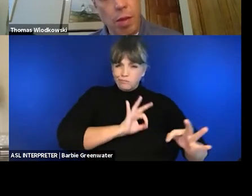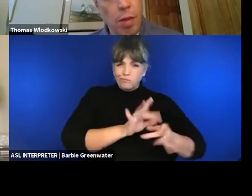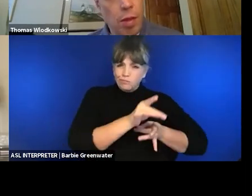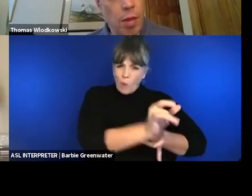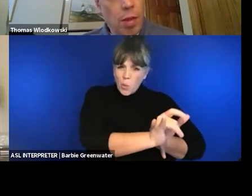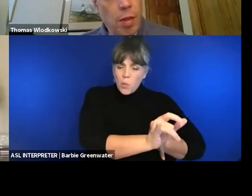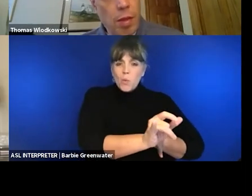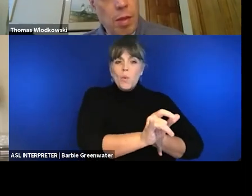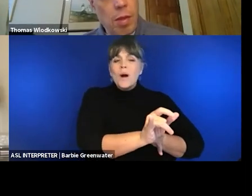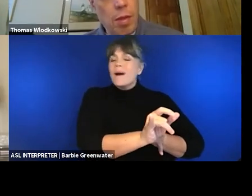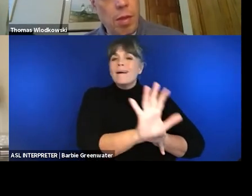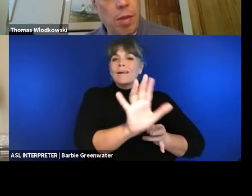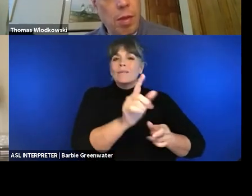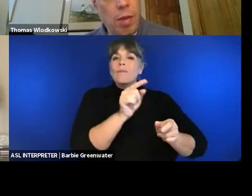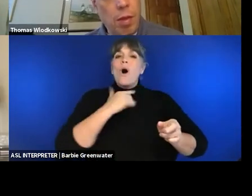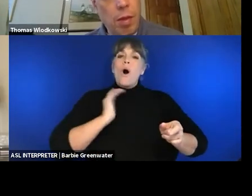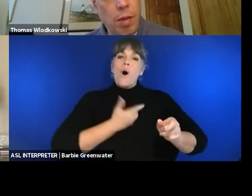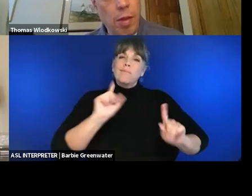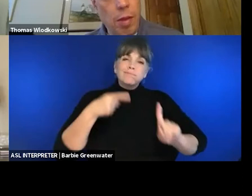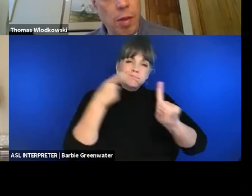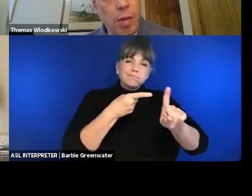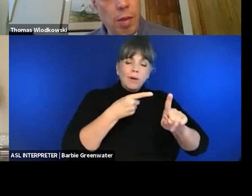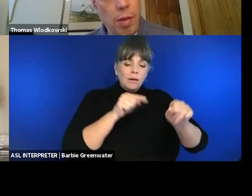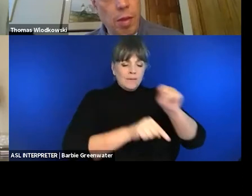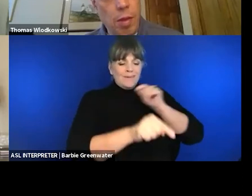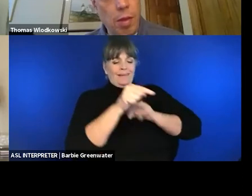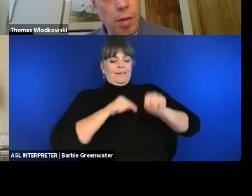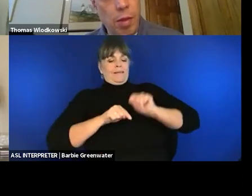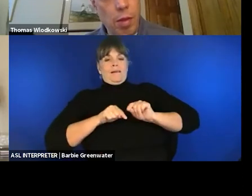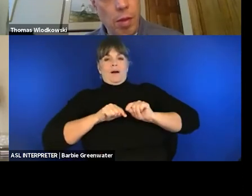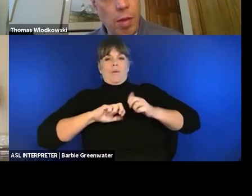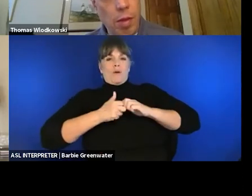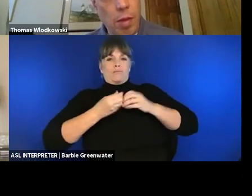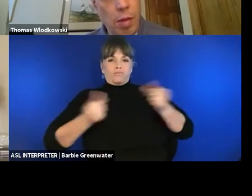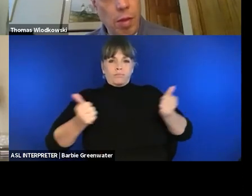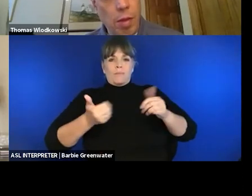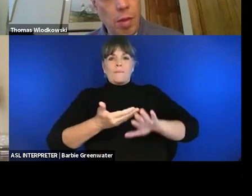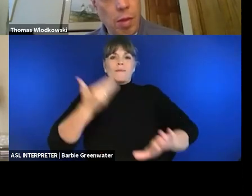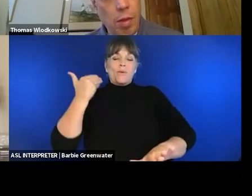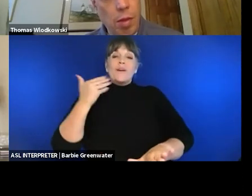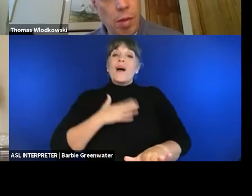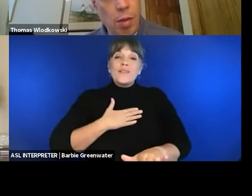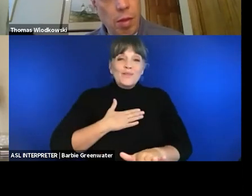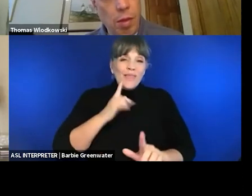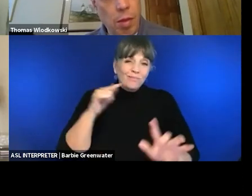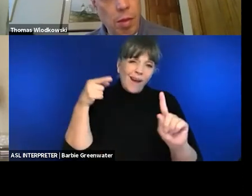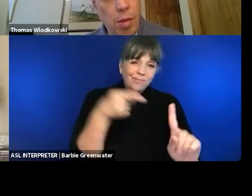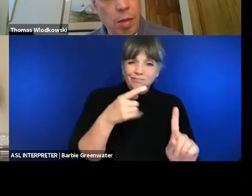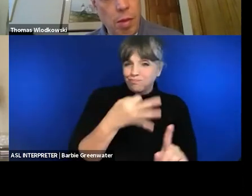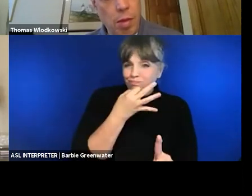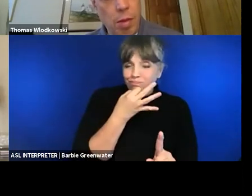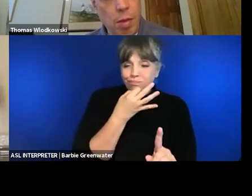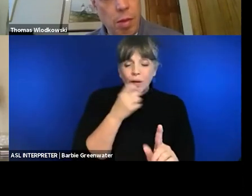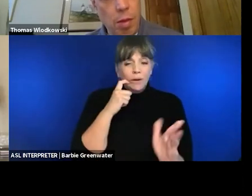of problems far before they get to that point. You know, that's what I'm an expert in, is flagging and discovering